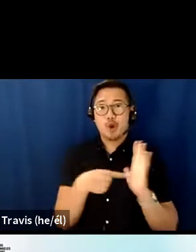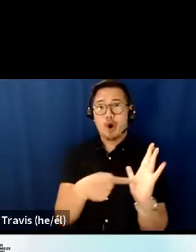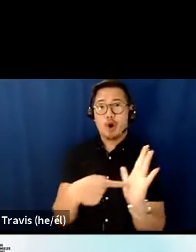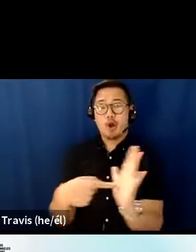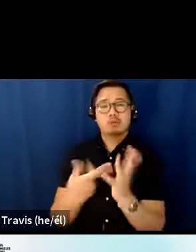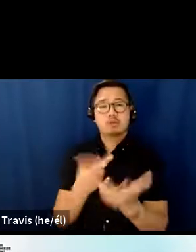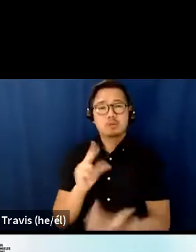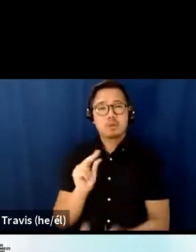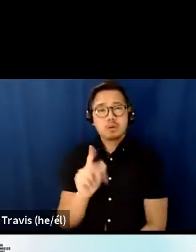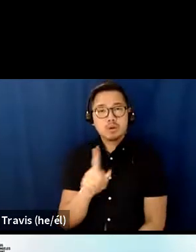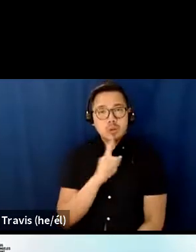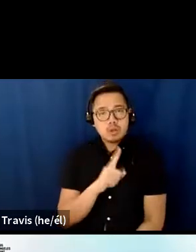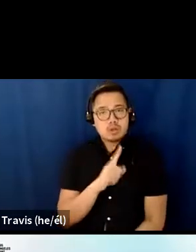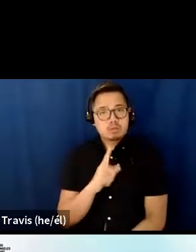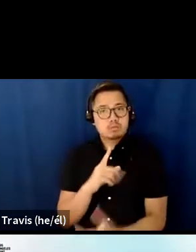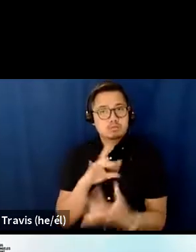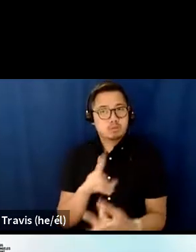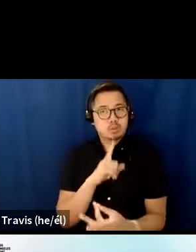real.